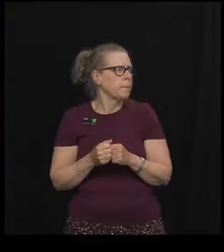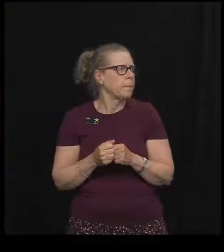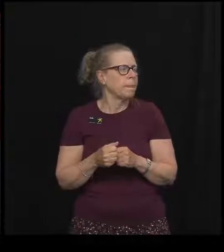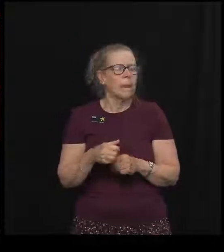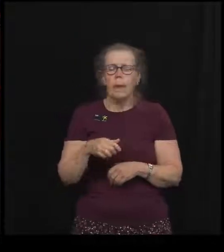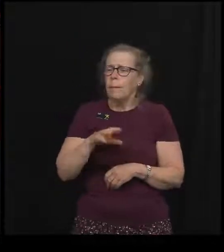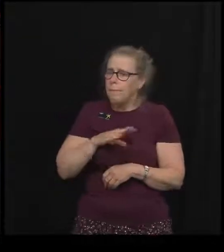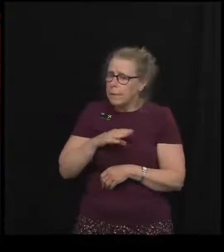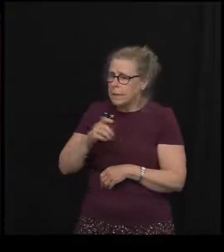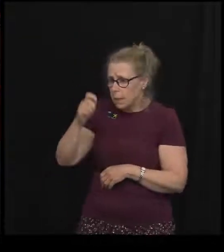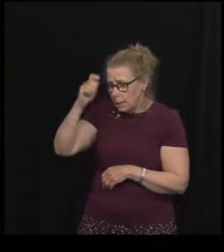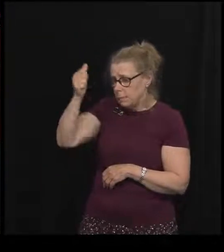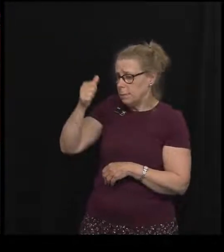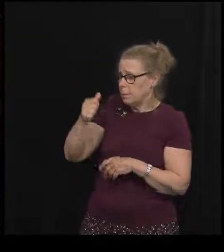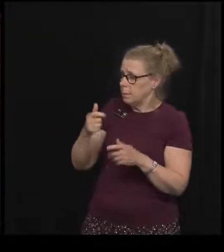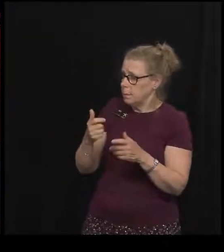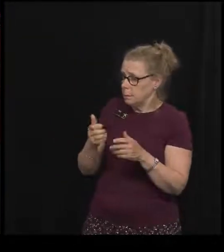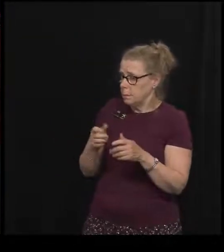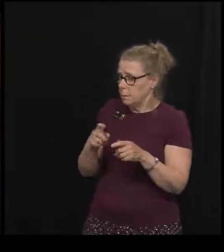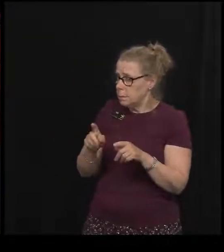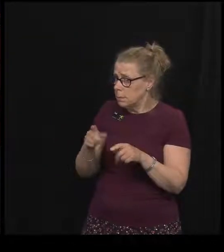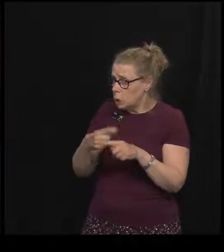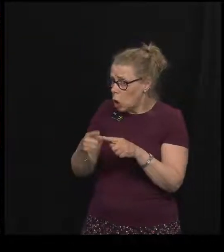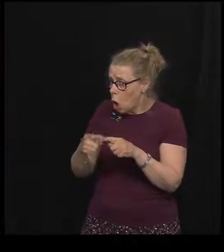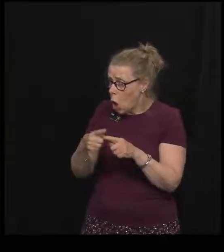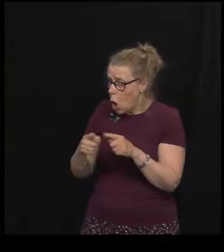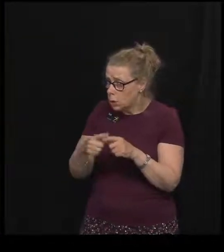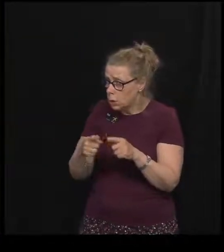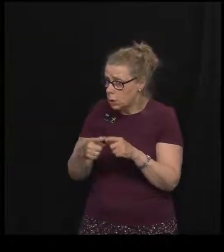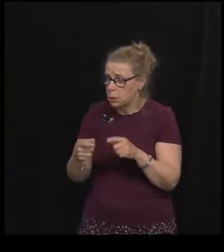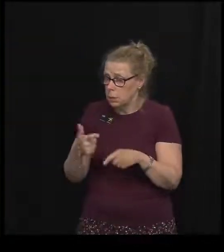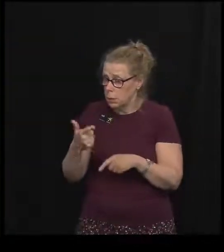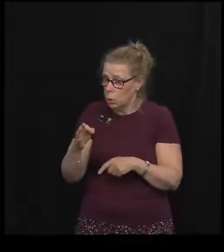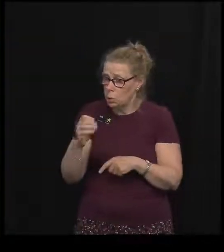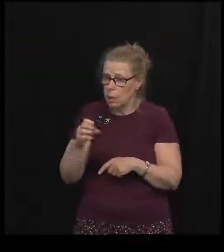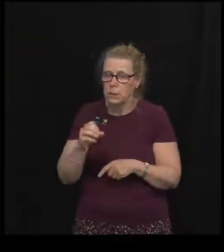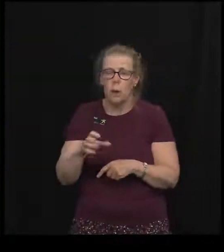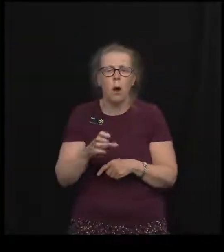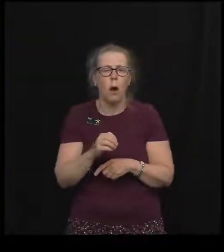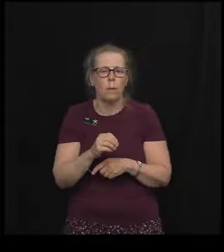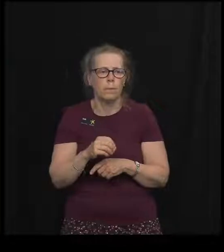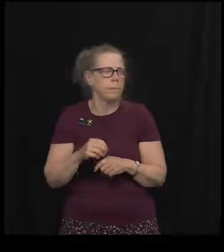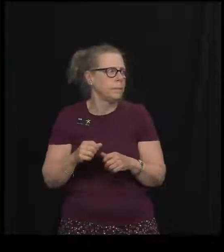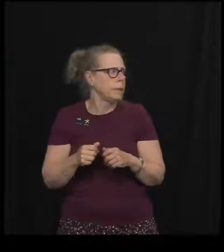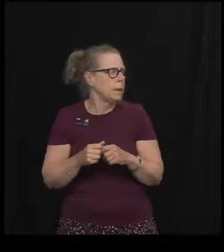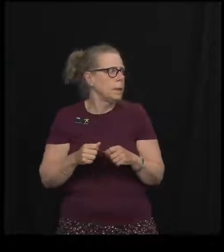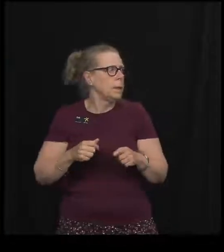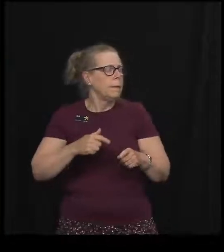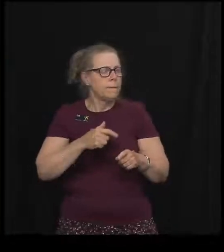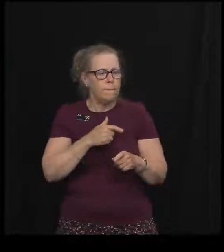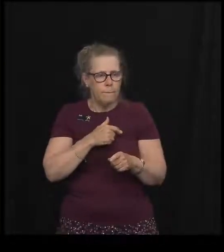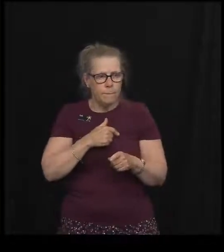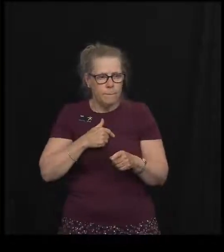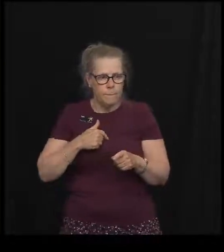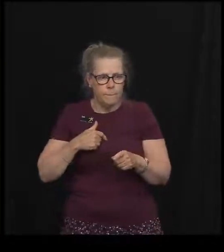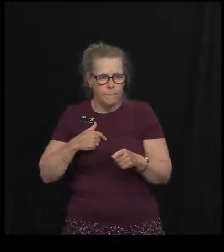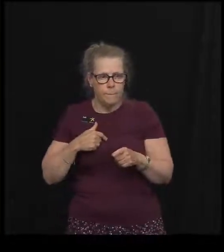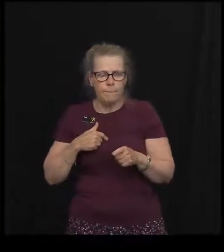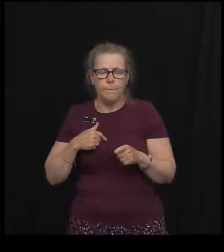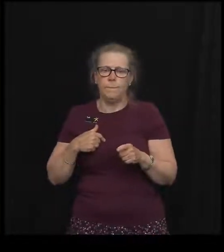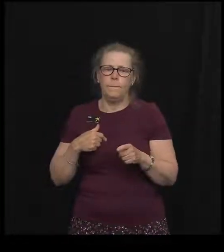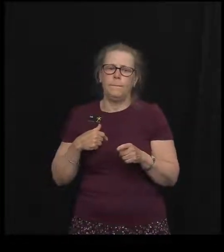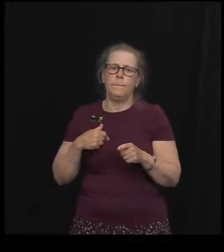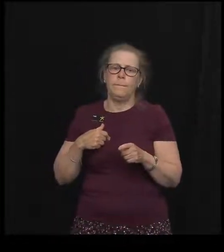for governance and accountability? So we hope. So indeed, coming back to where U-Report was born and why was it born? It was born to look